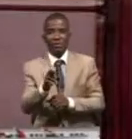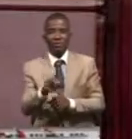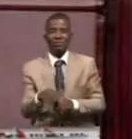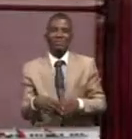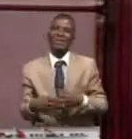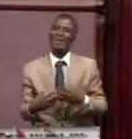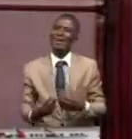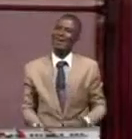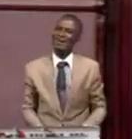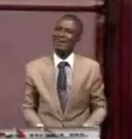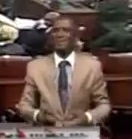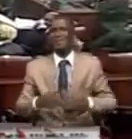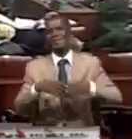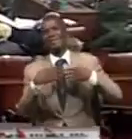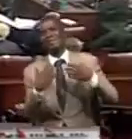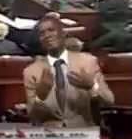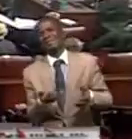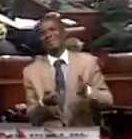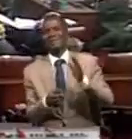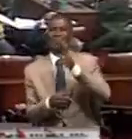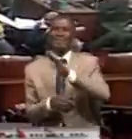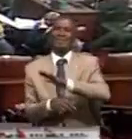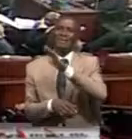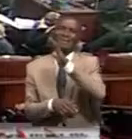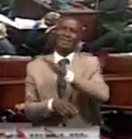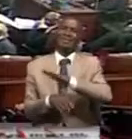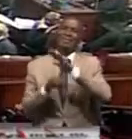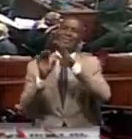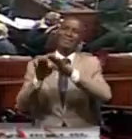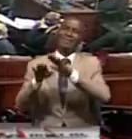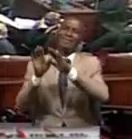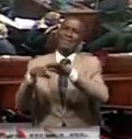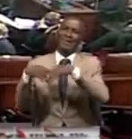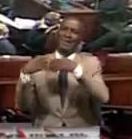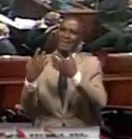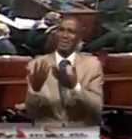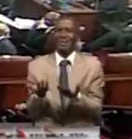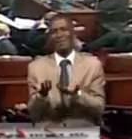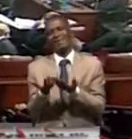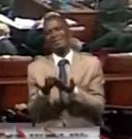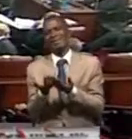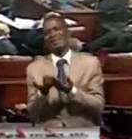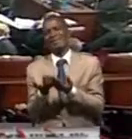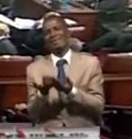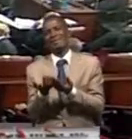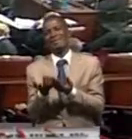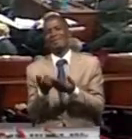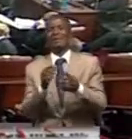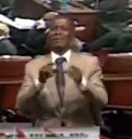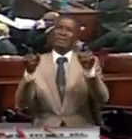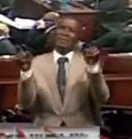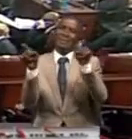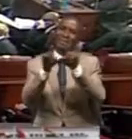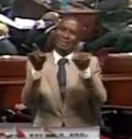Mr. Akutuamba. Yes. You did this with